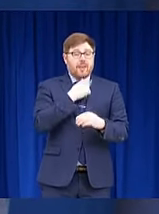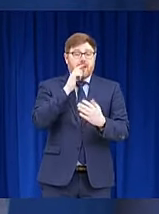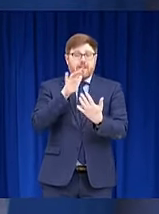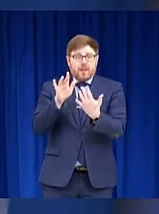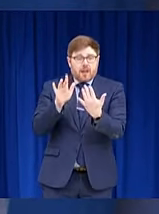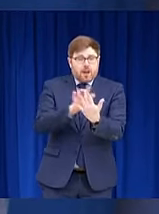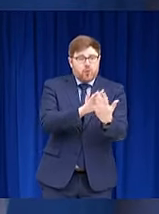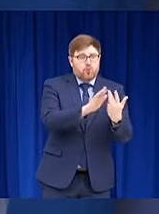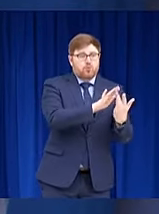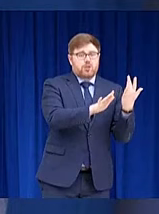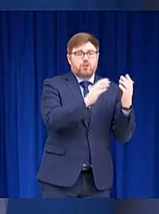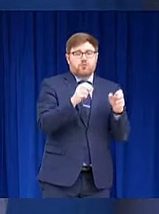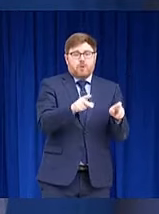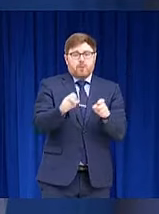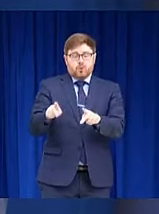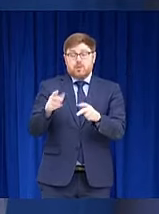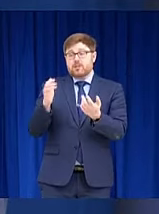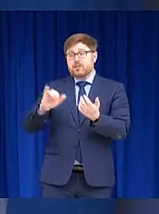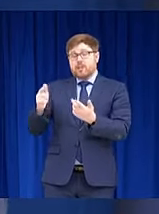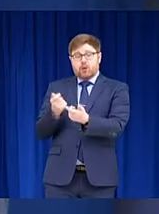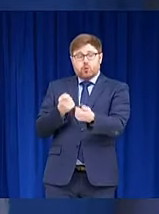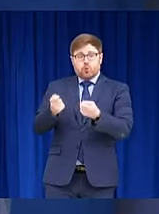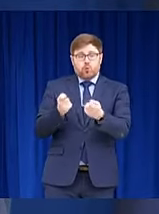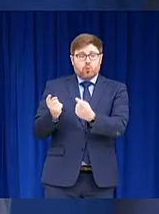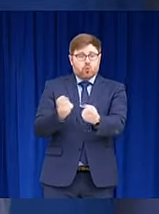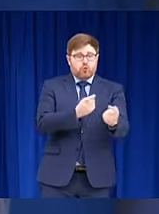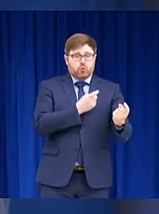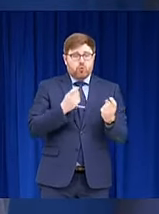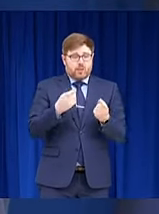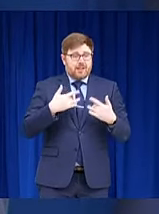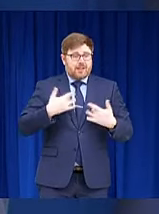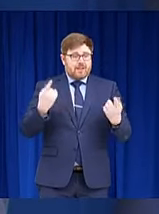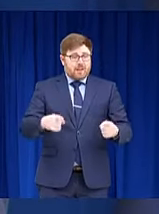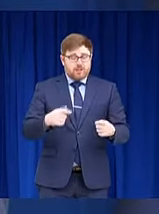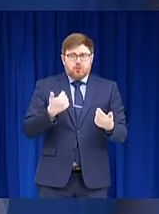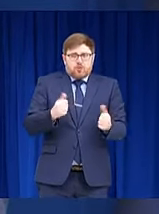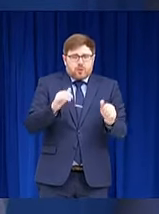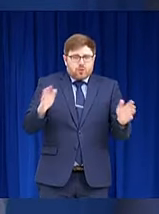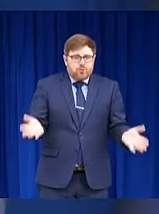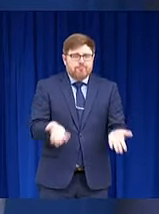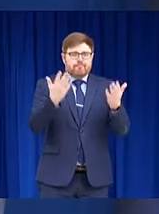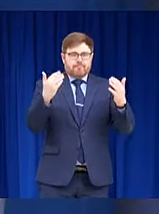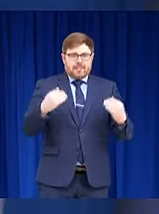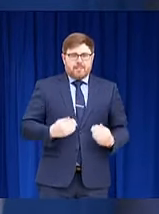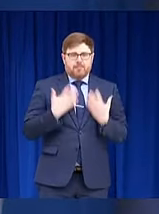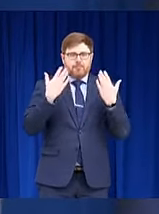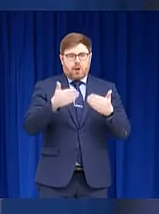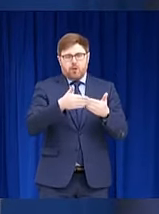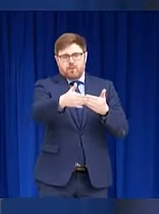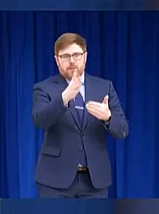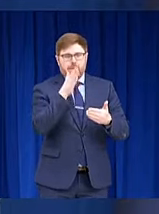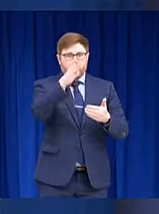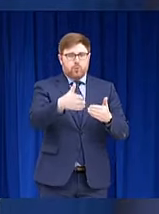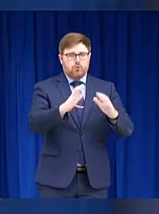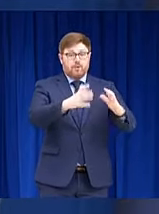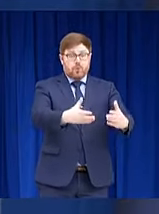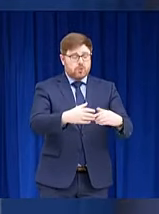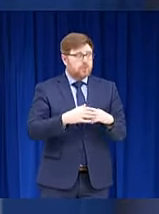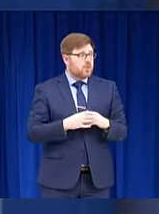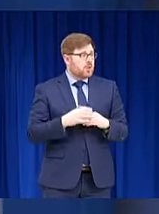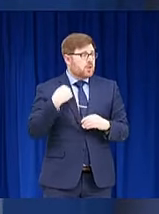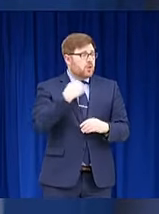All Recruiter events to engage with and inspire the future force. We're developing protocol